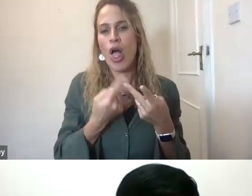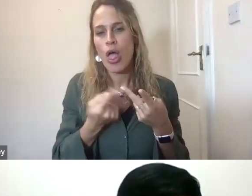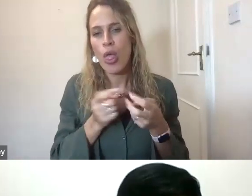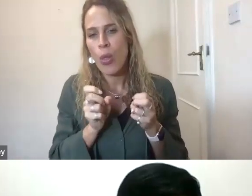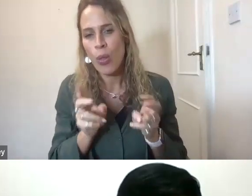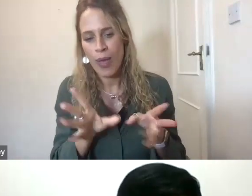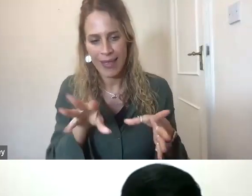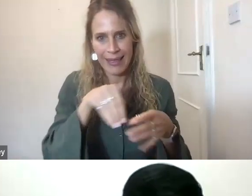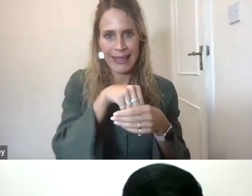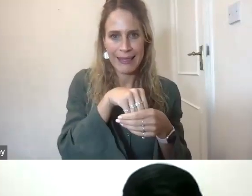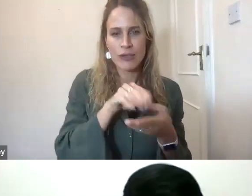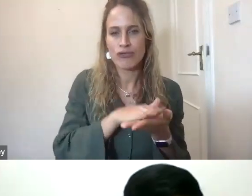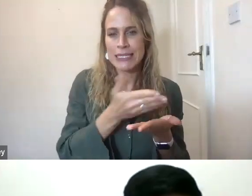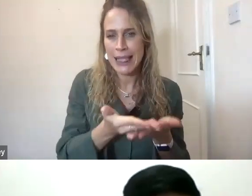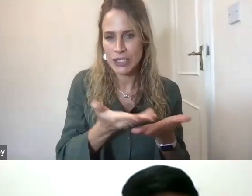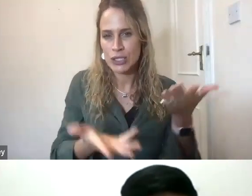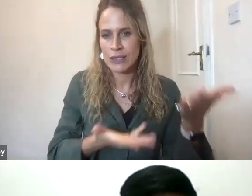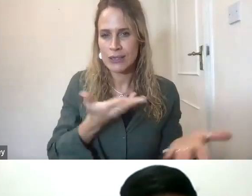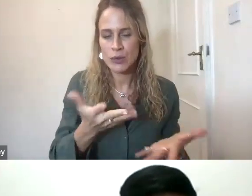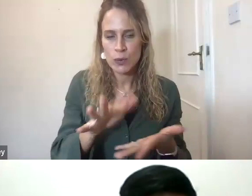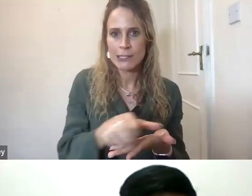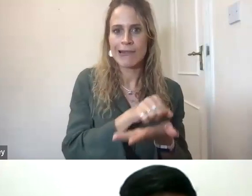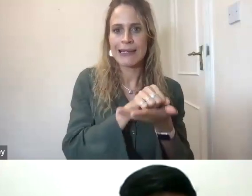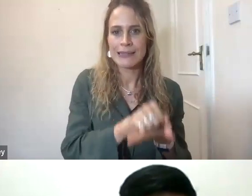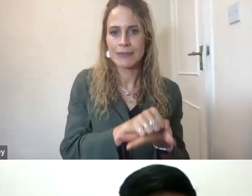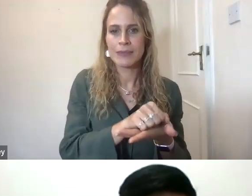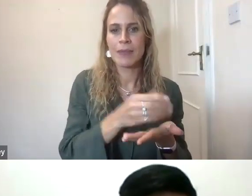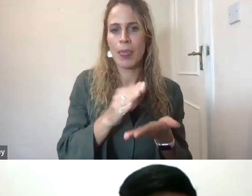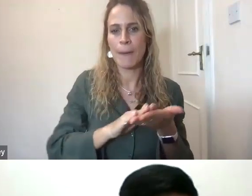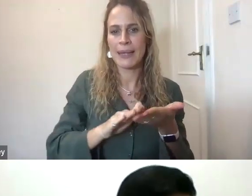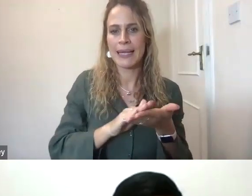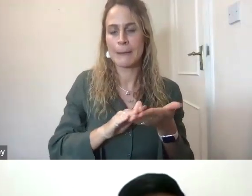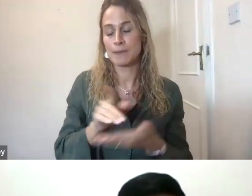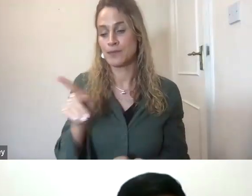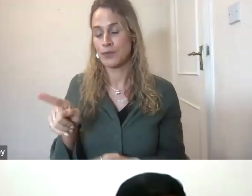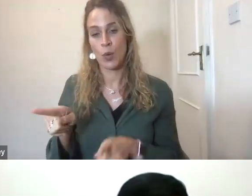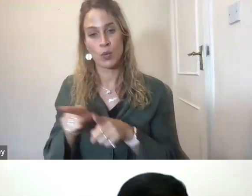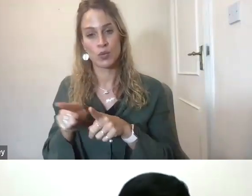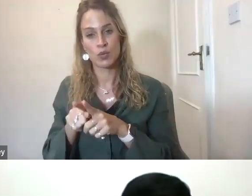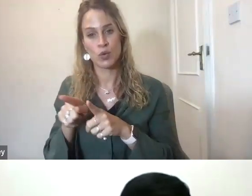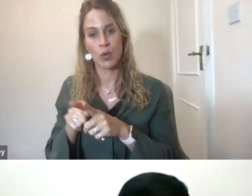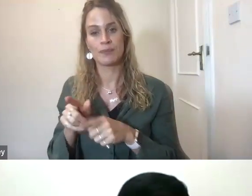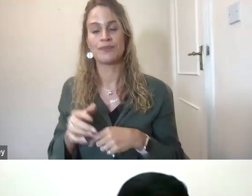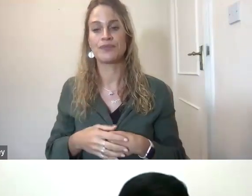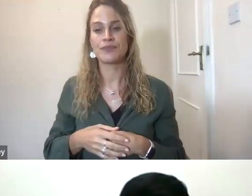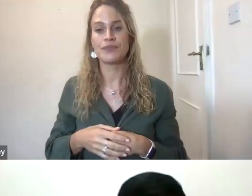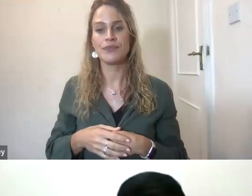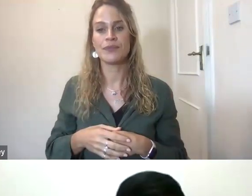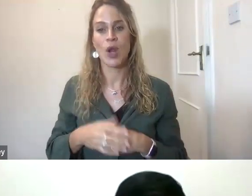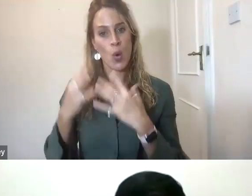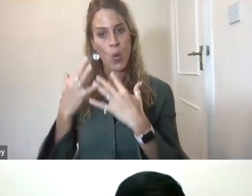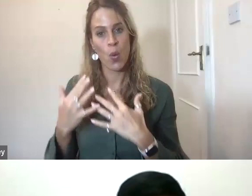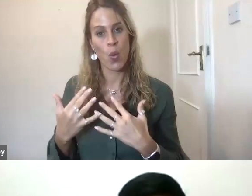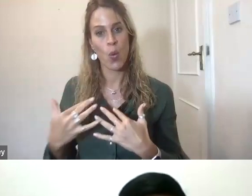translation. Thank you. We've had a sort of related question from one of our audience